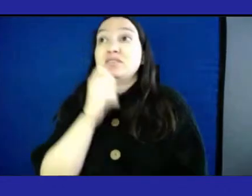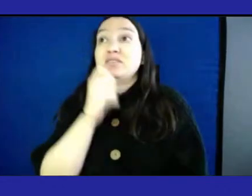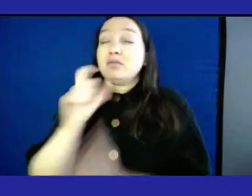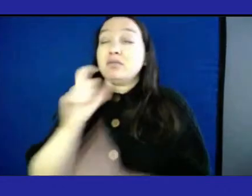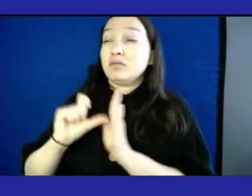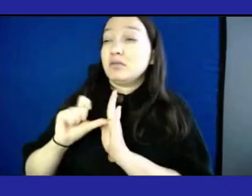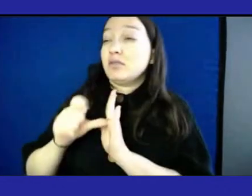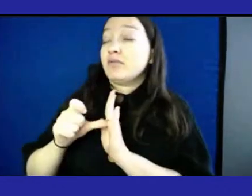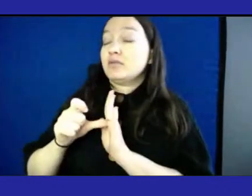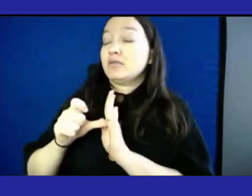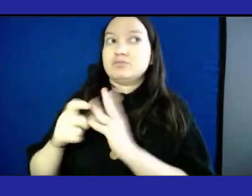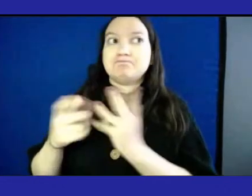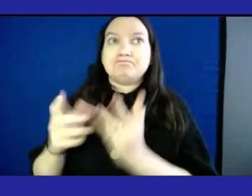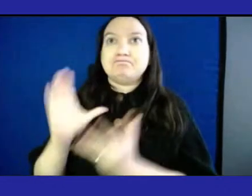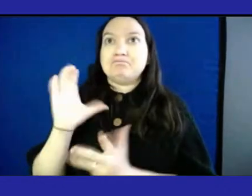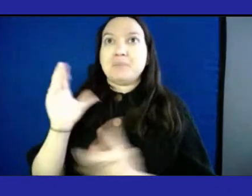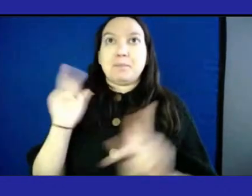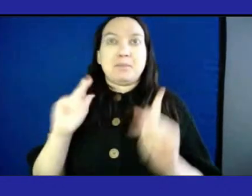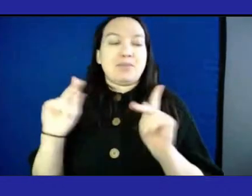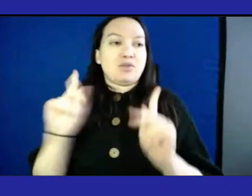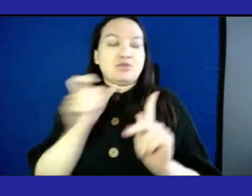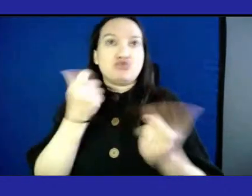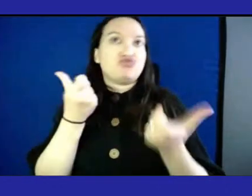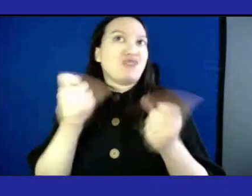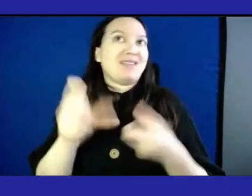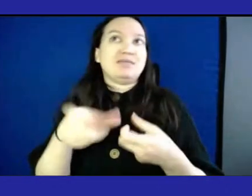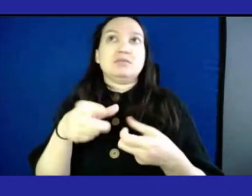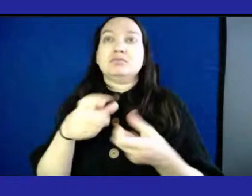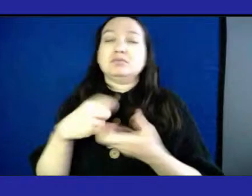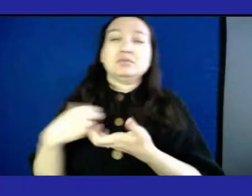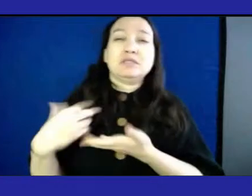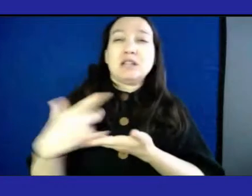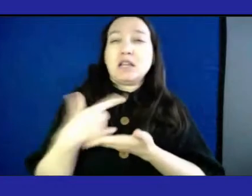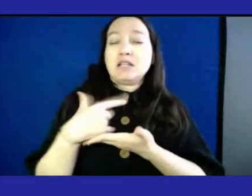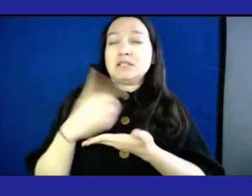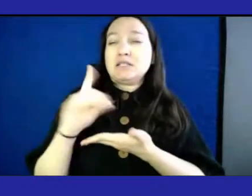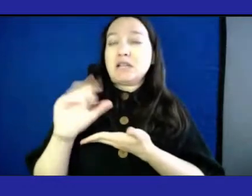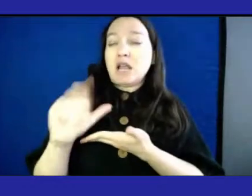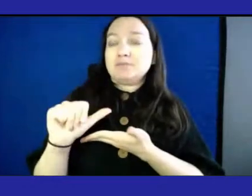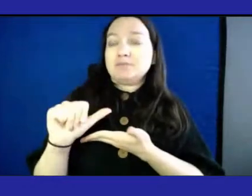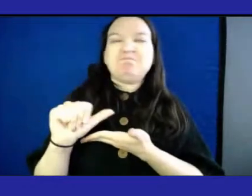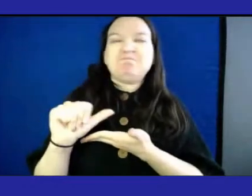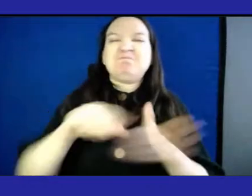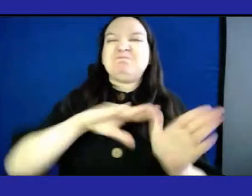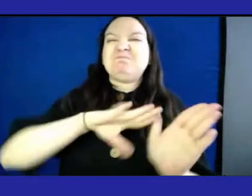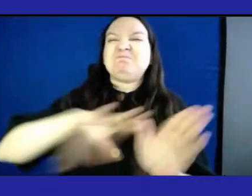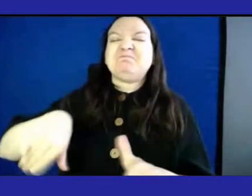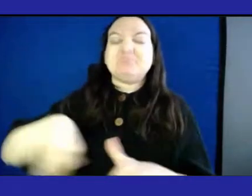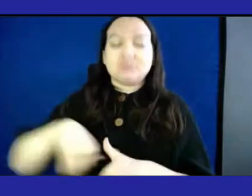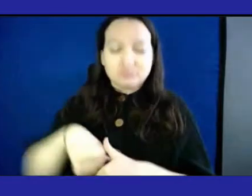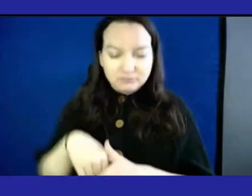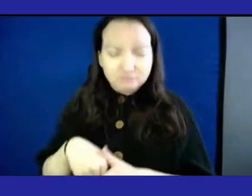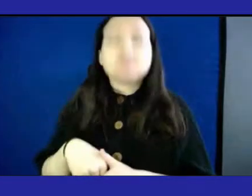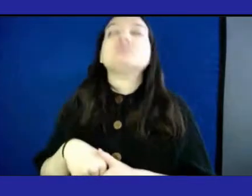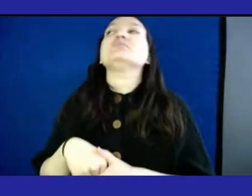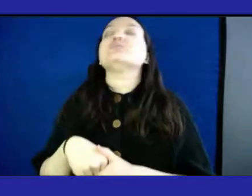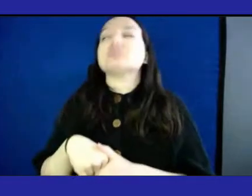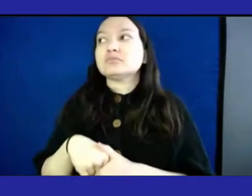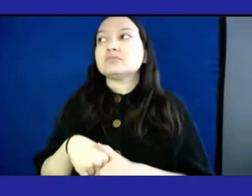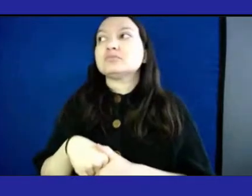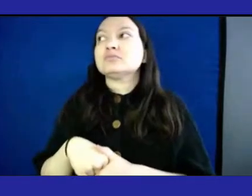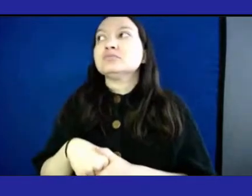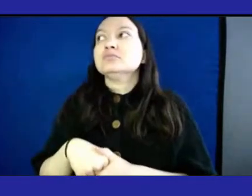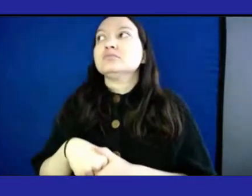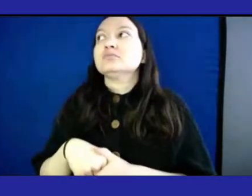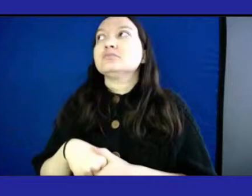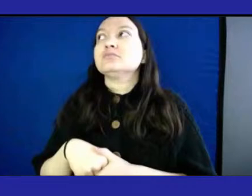right, then people don't try very hard to collect it, right? They'll just move past it. There are, you know, as Michelle has